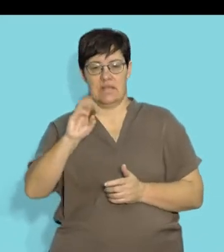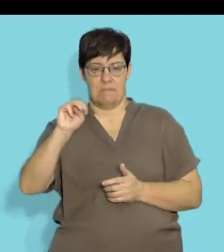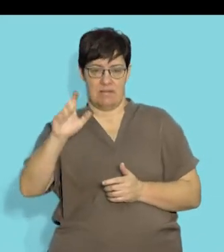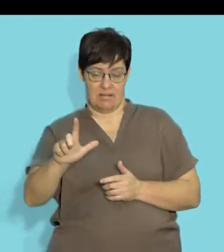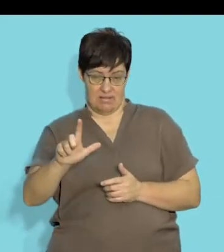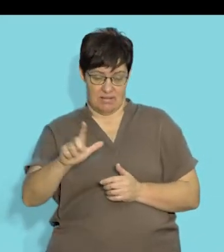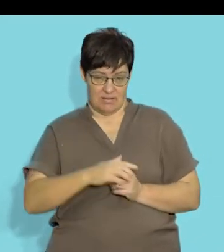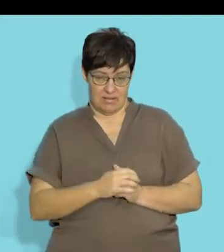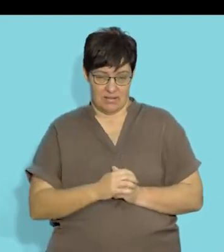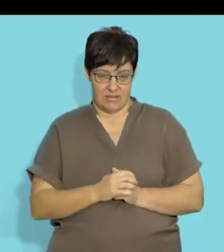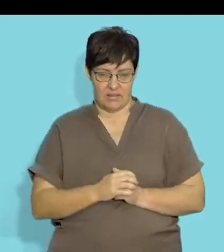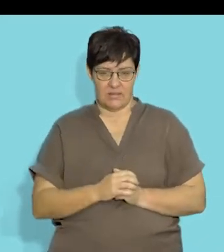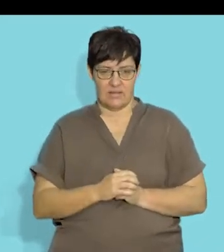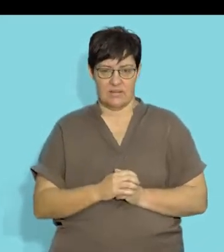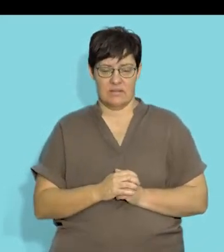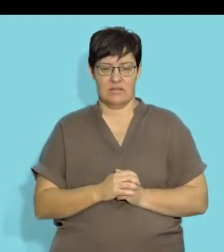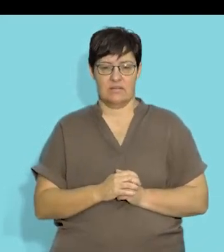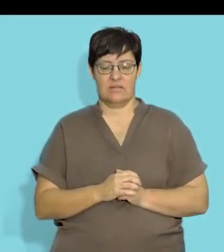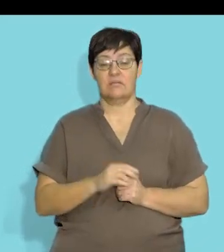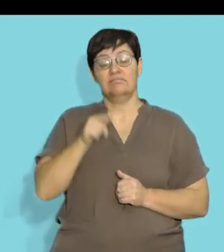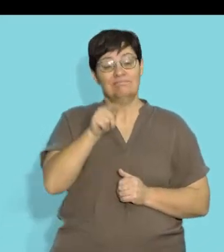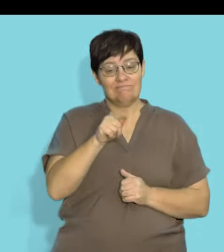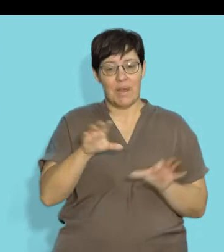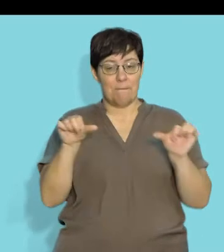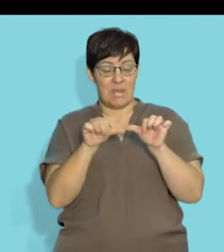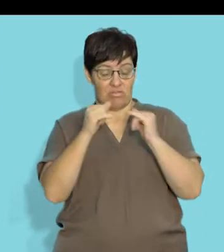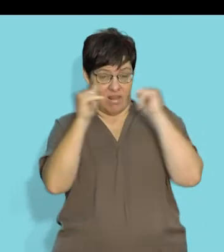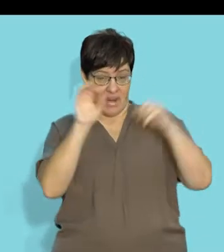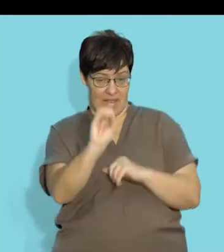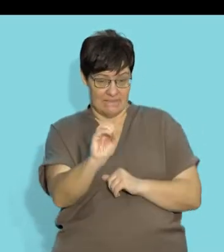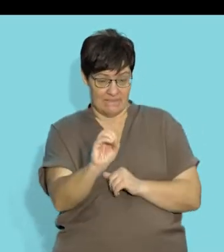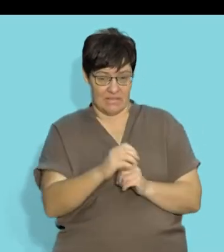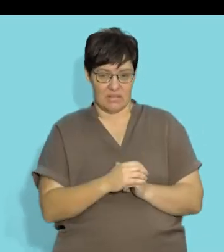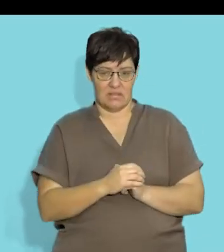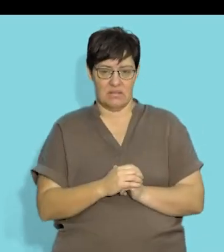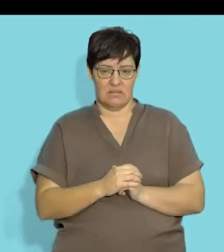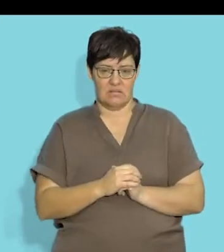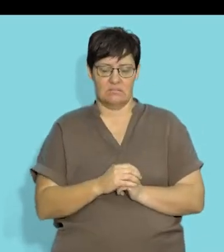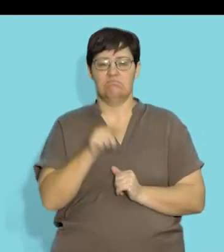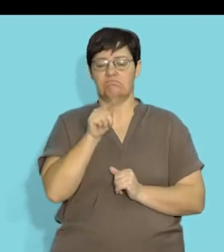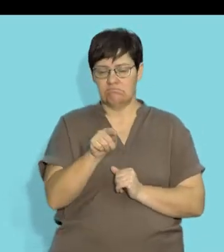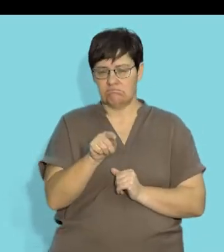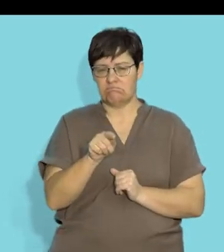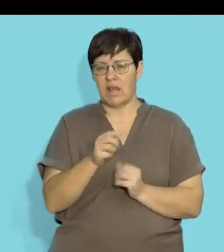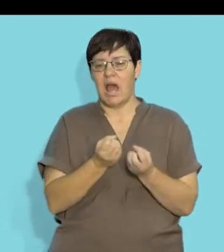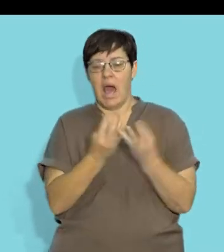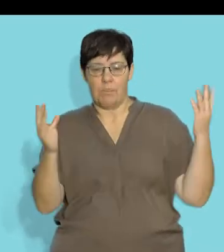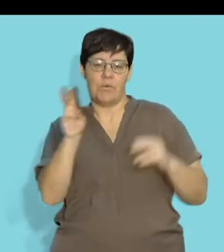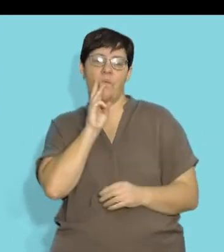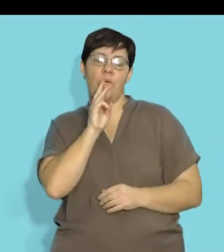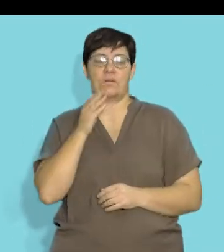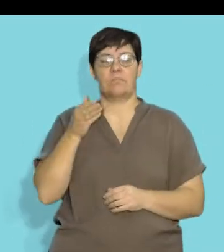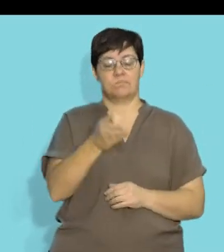mil, okay? That's the volume. So where there is a measuring line there, that's the amount of water